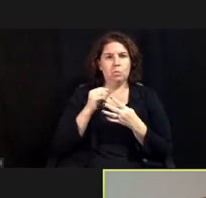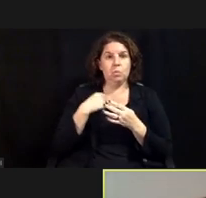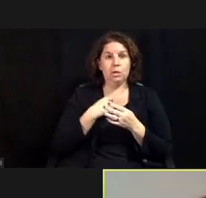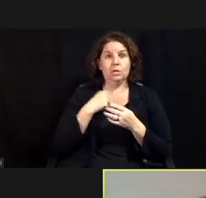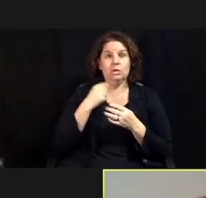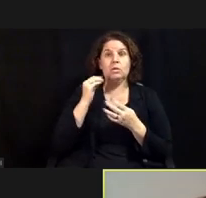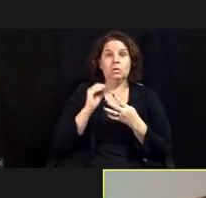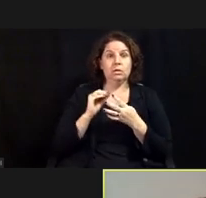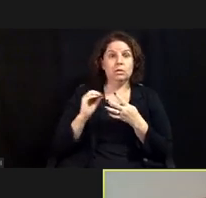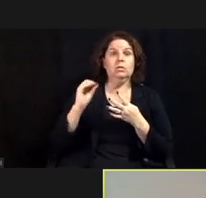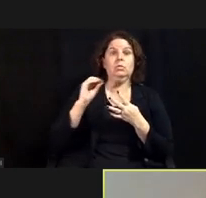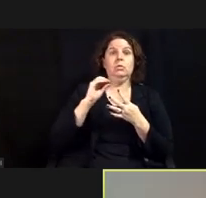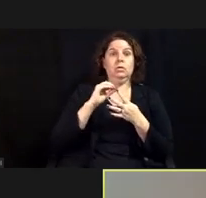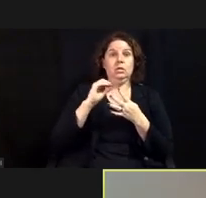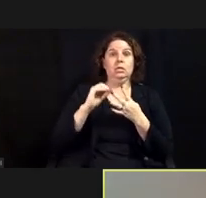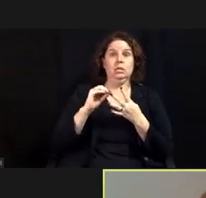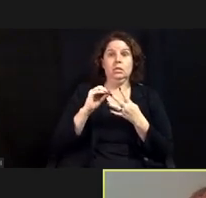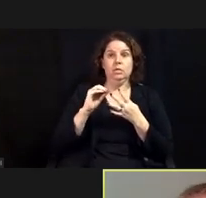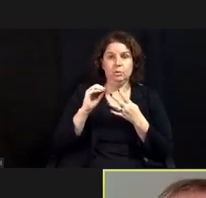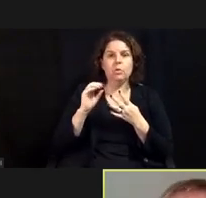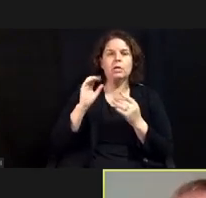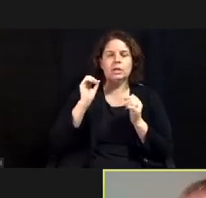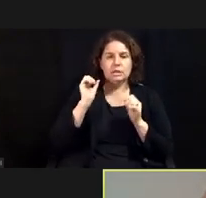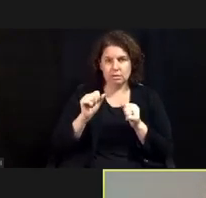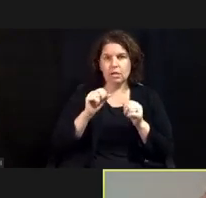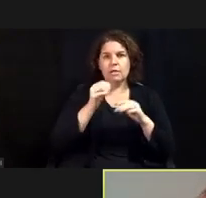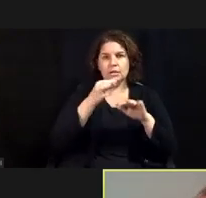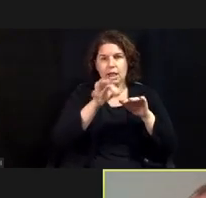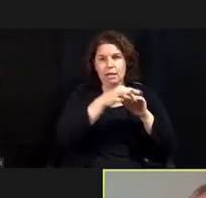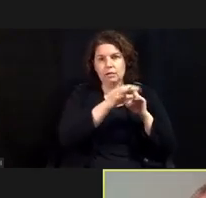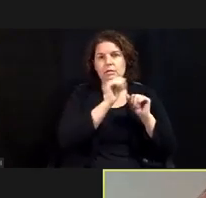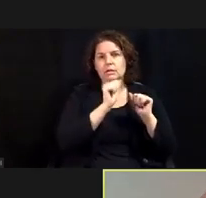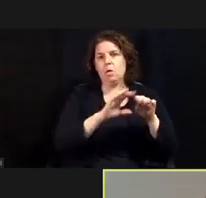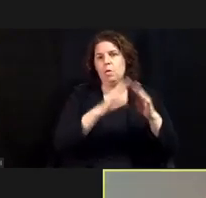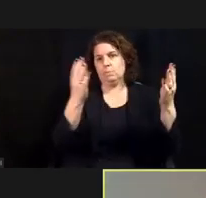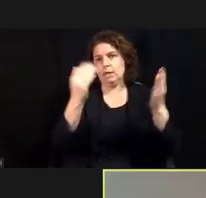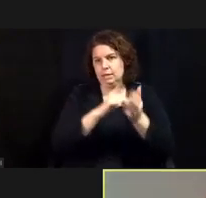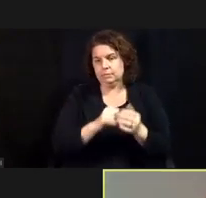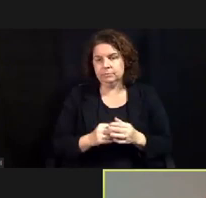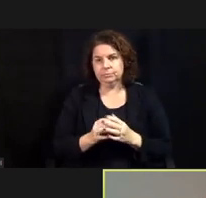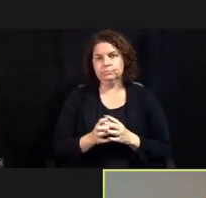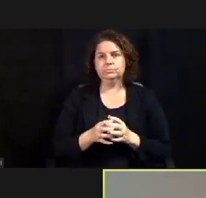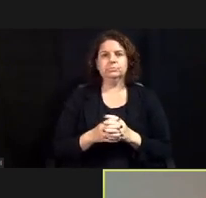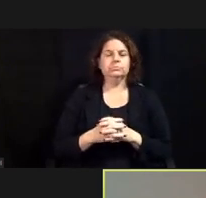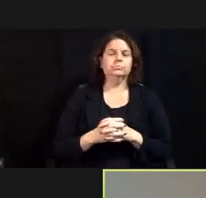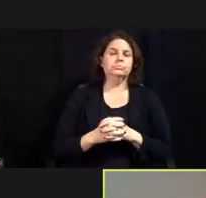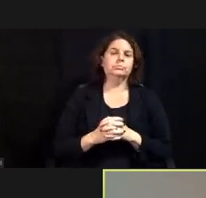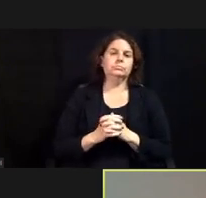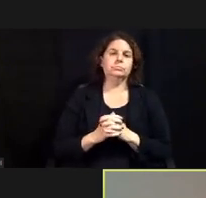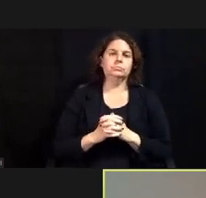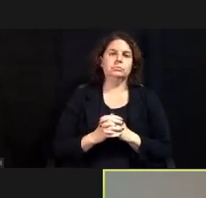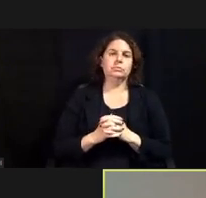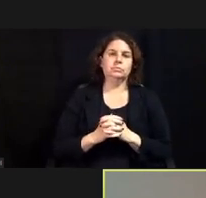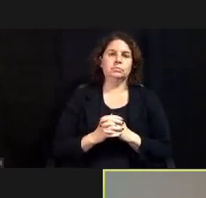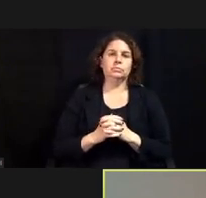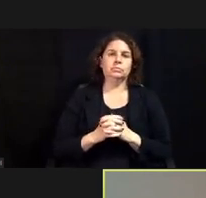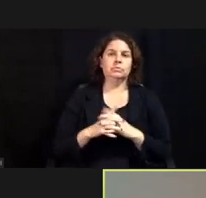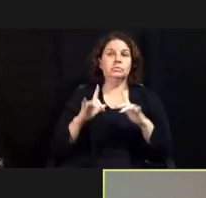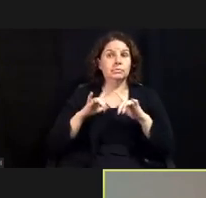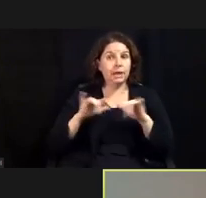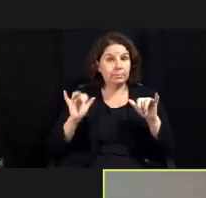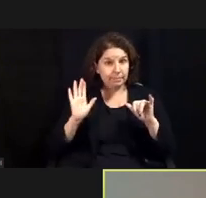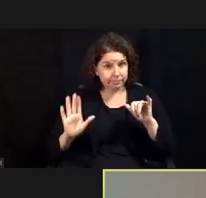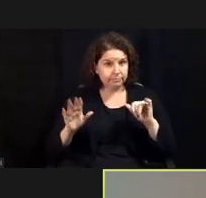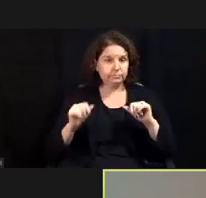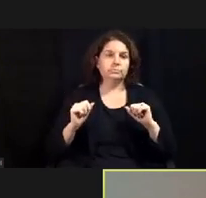able to open. At the same time, we also don't want to, if we had to make some